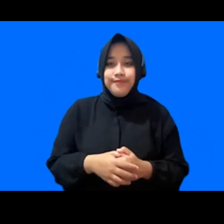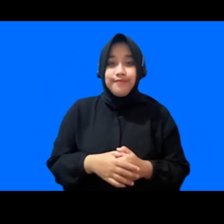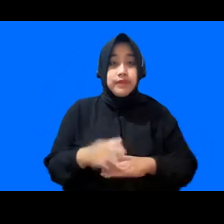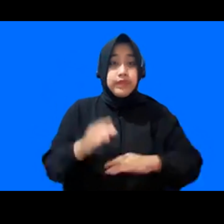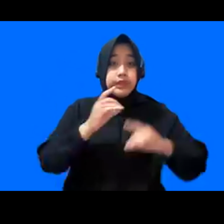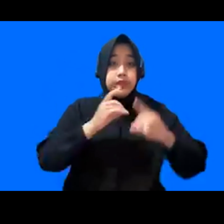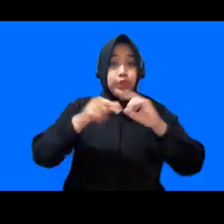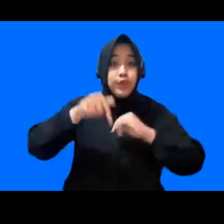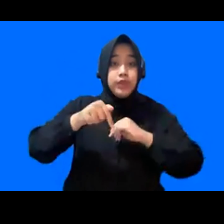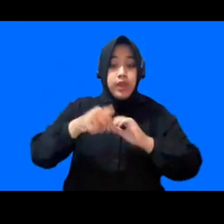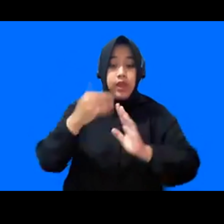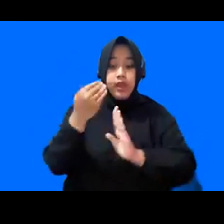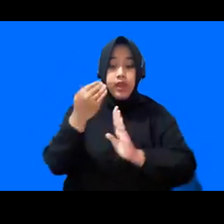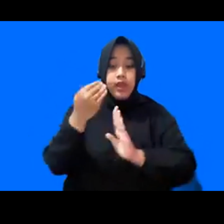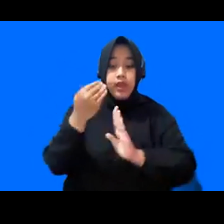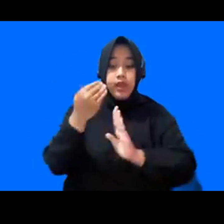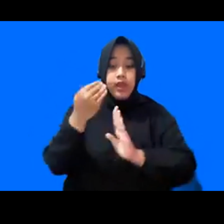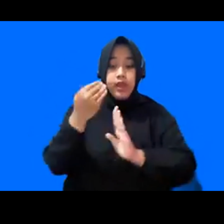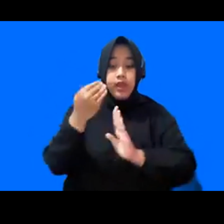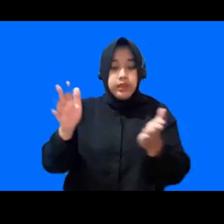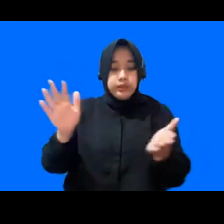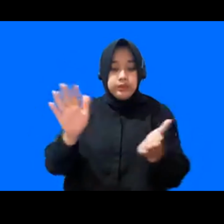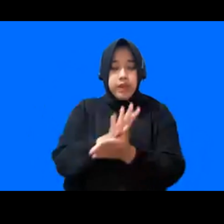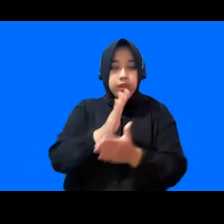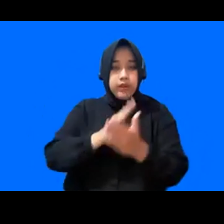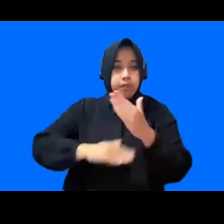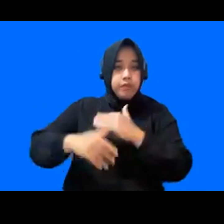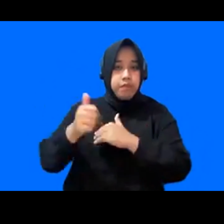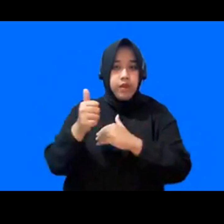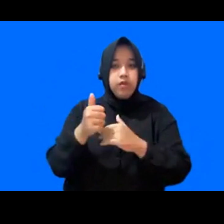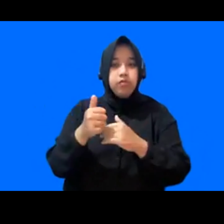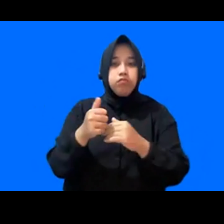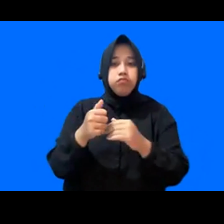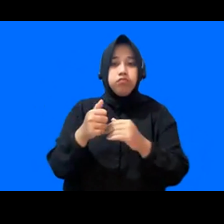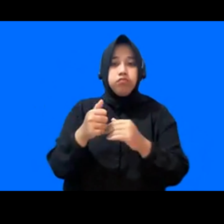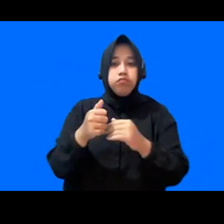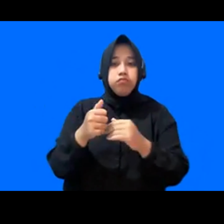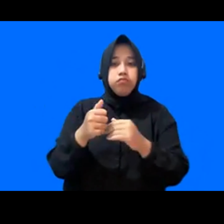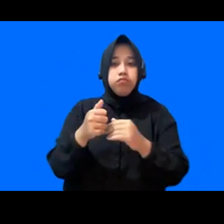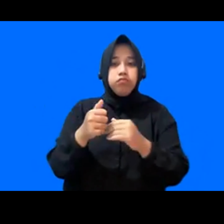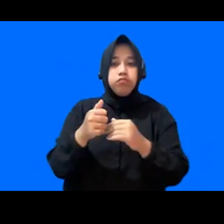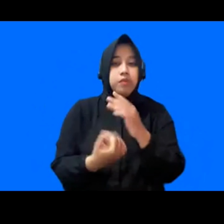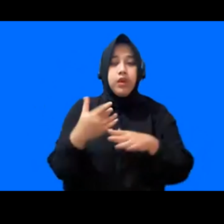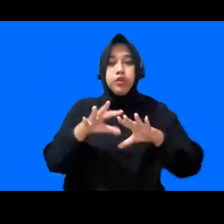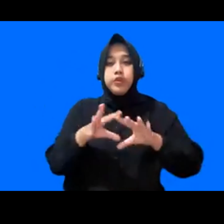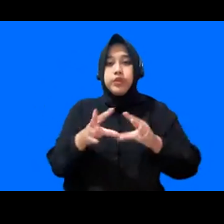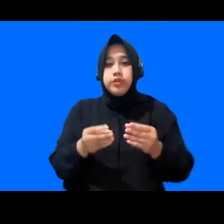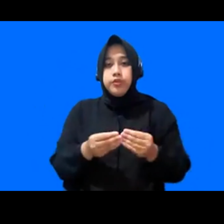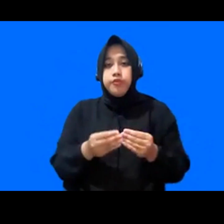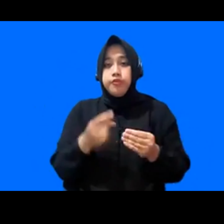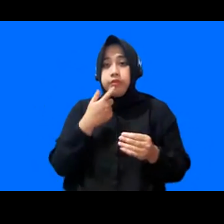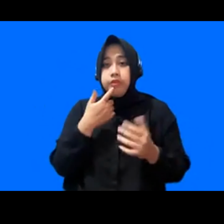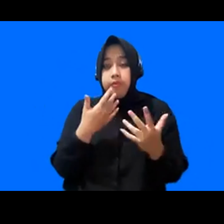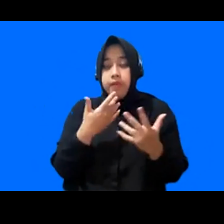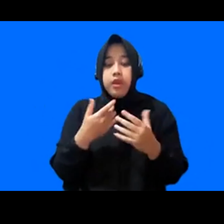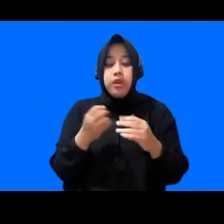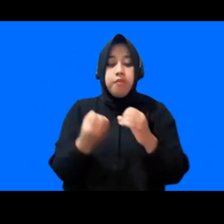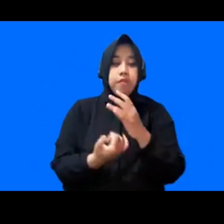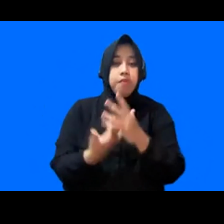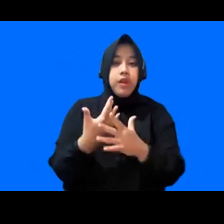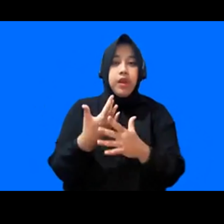perfect opportunity for realising the goal of inclusive development, which is effective development. Discussions on this platform will encourage and